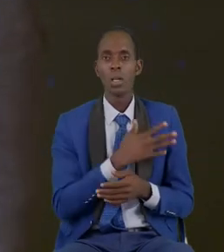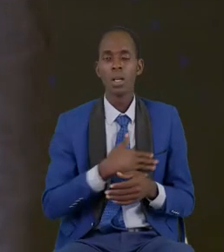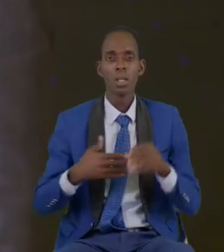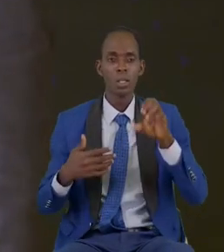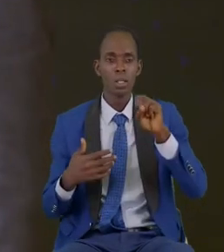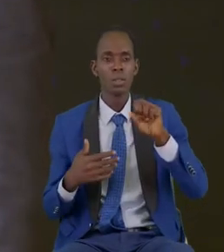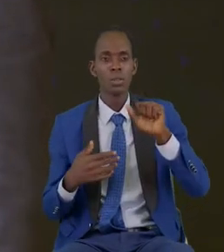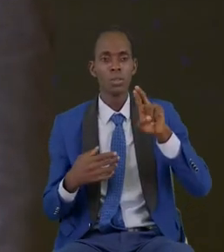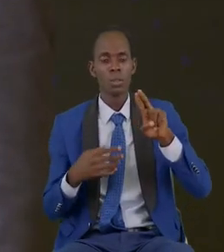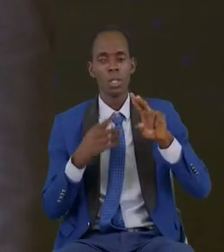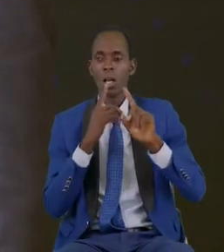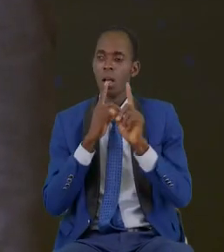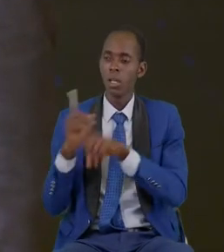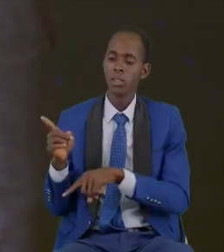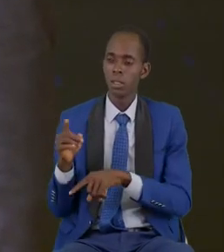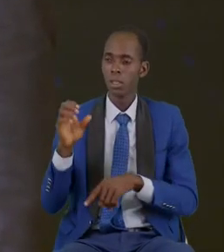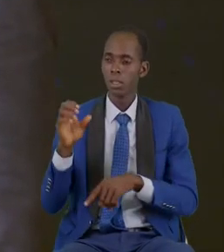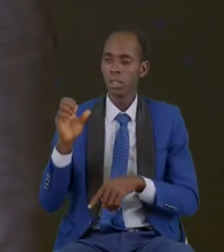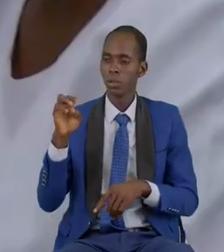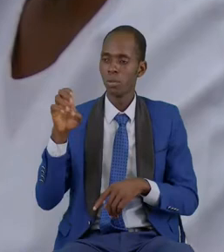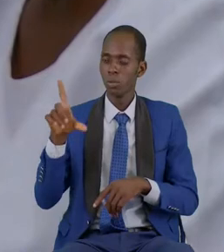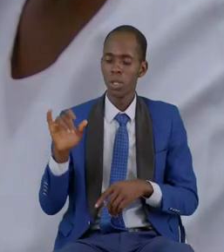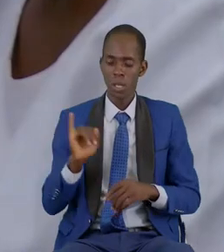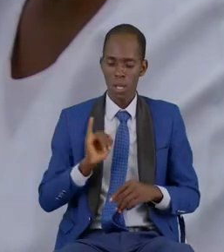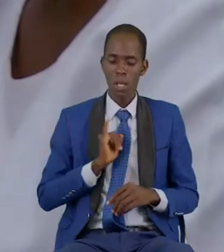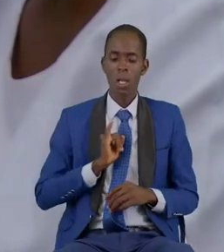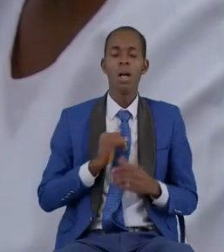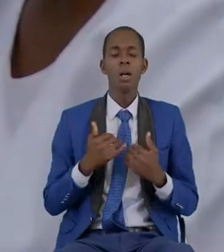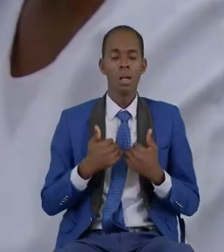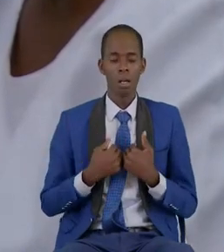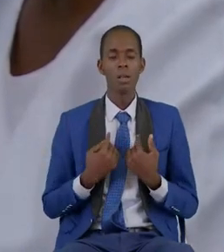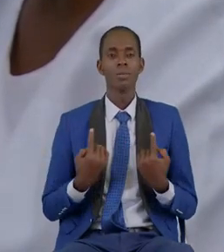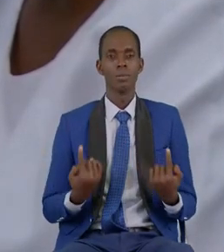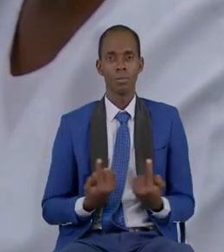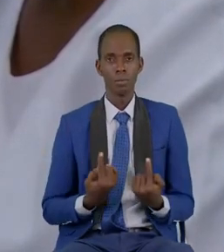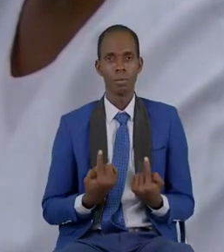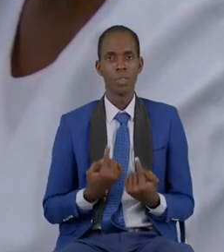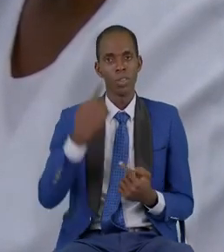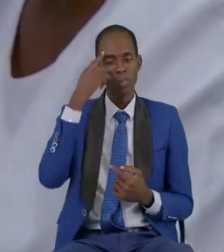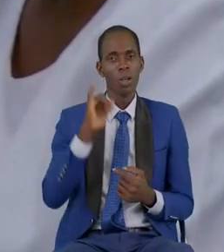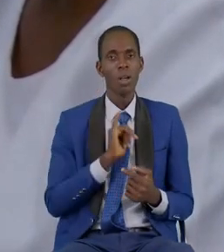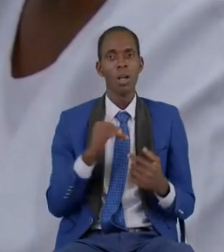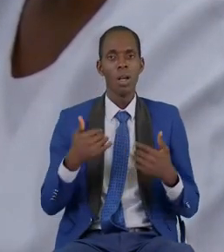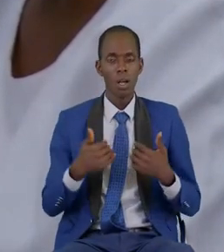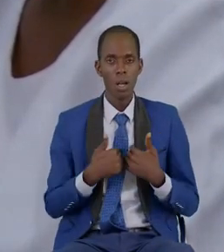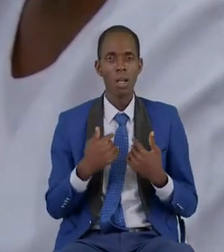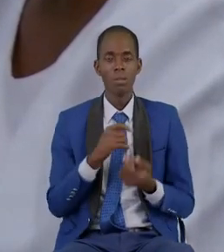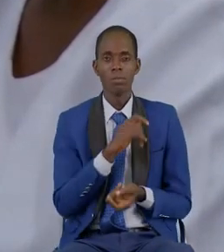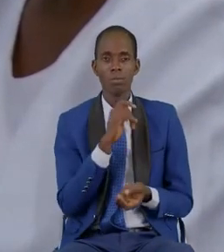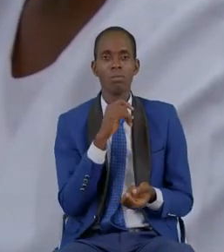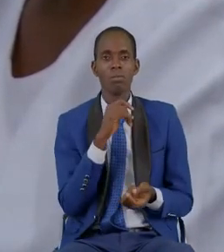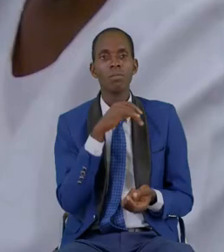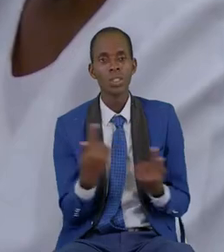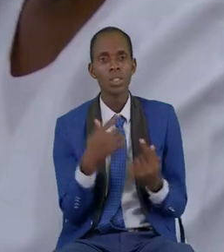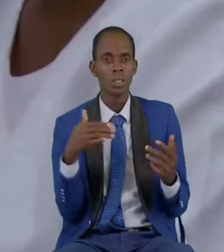Samuel, I have sinned, for I have transgressed the commandment of the